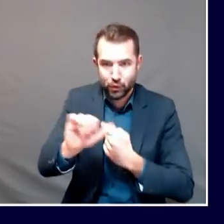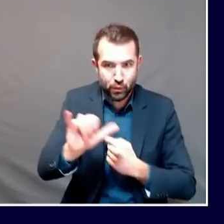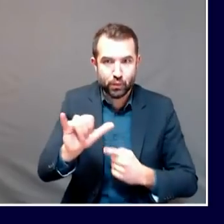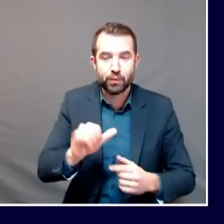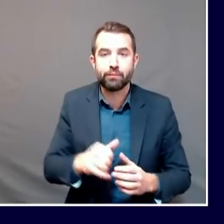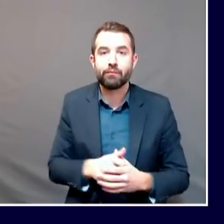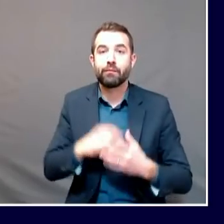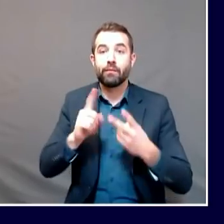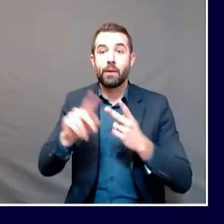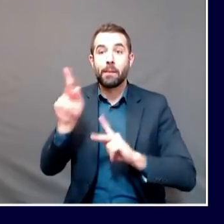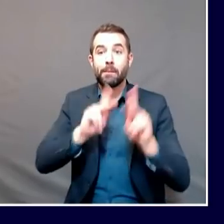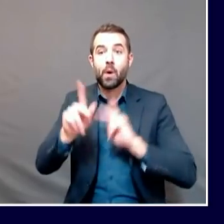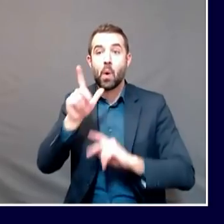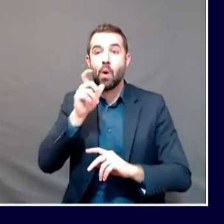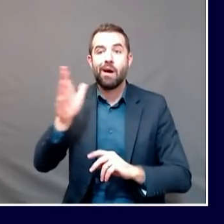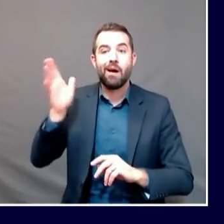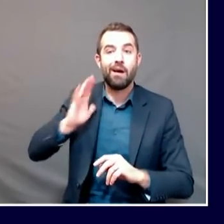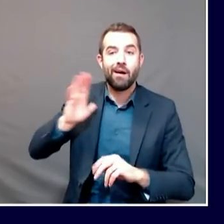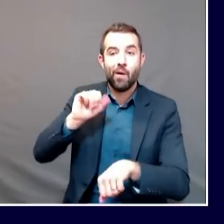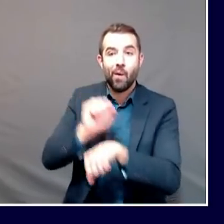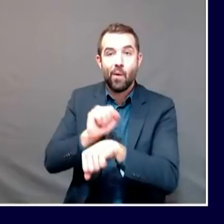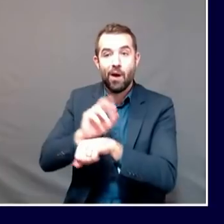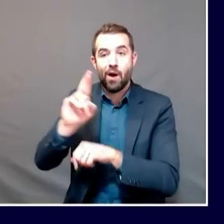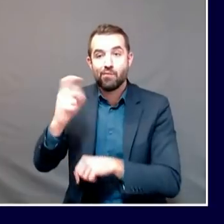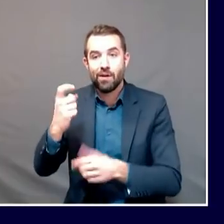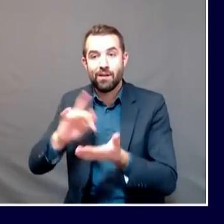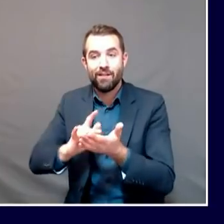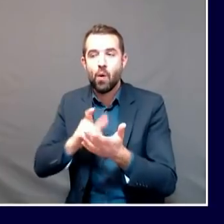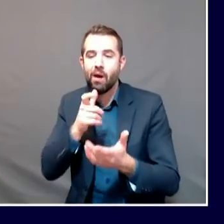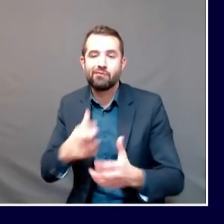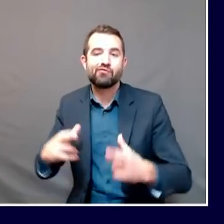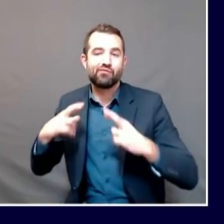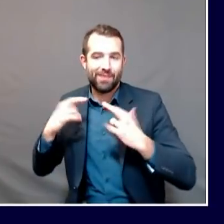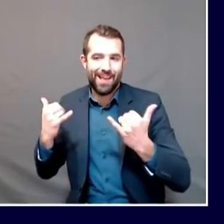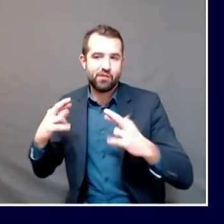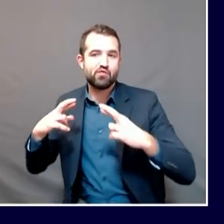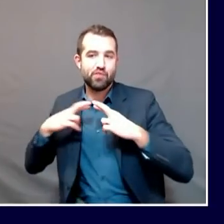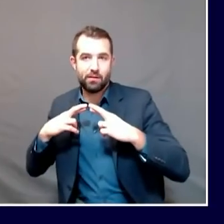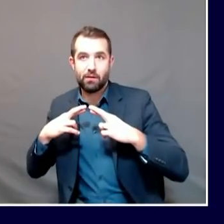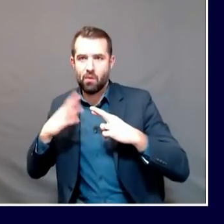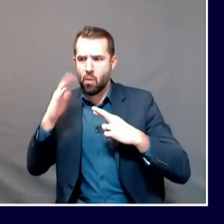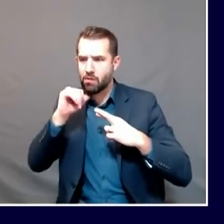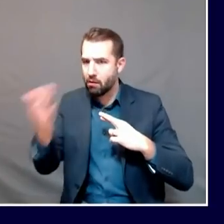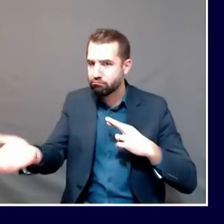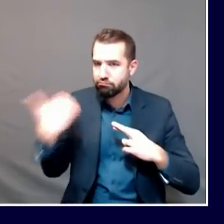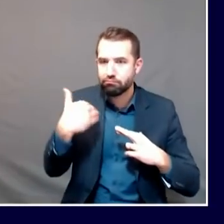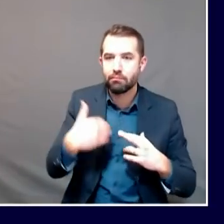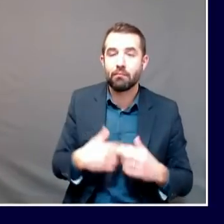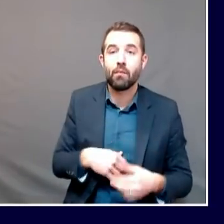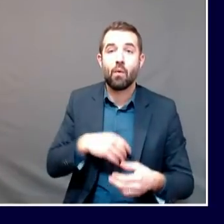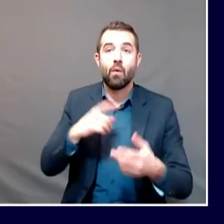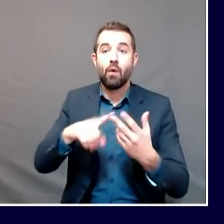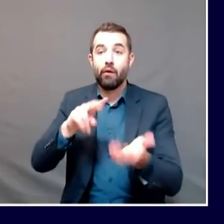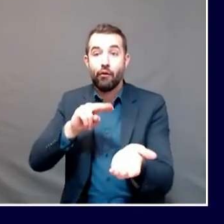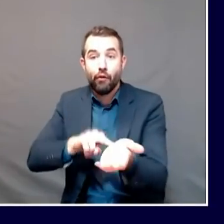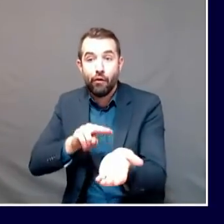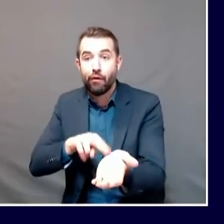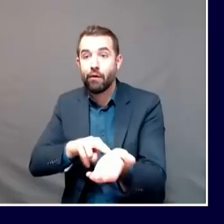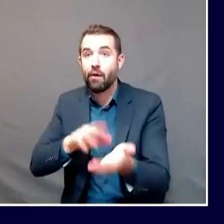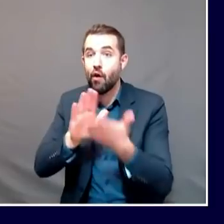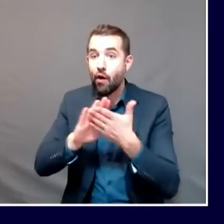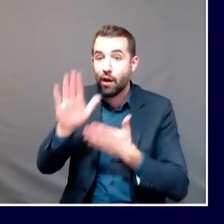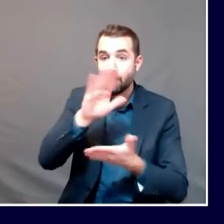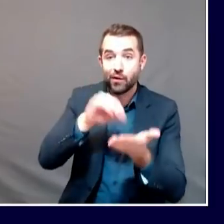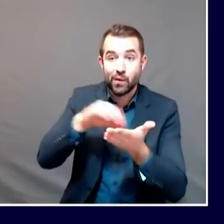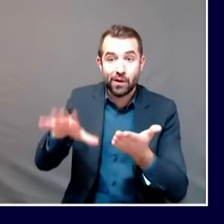nursing students, medical students, all of those different vaccinator groups. We're now trying to consolidate all those and then figure